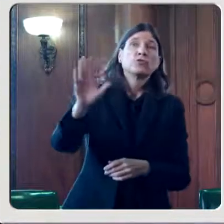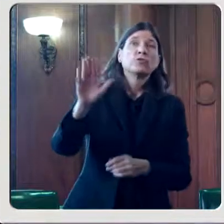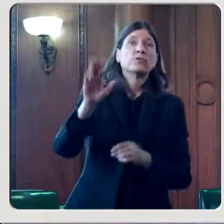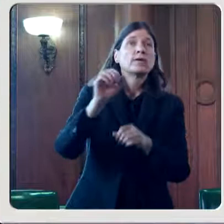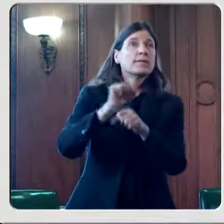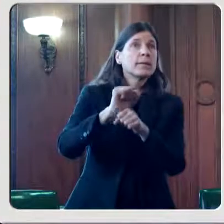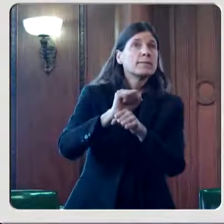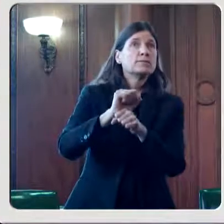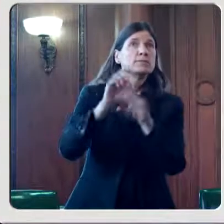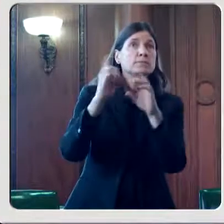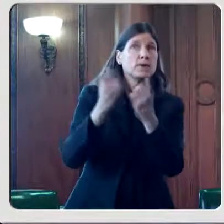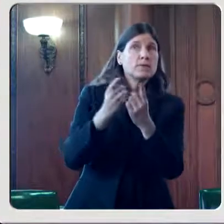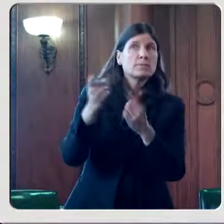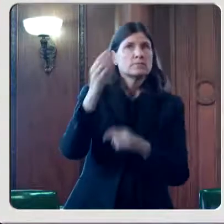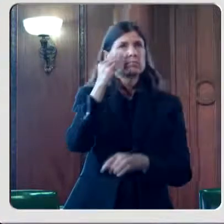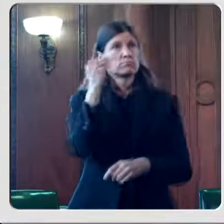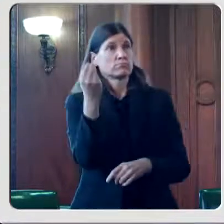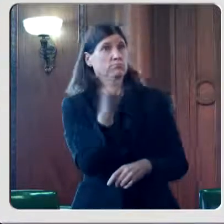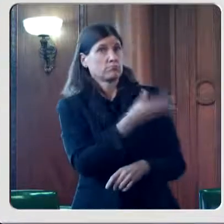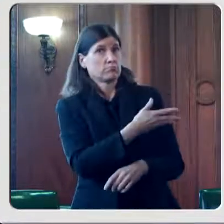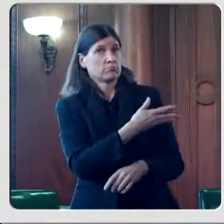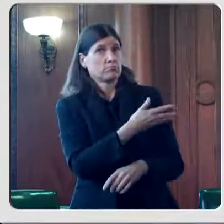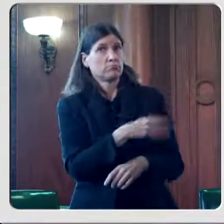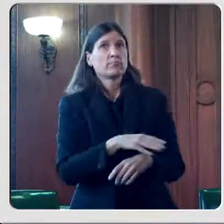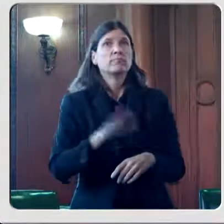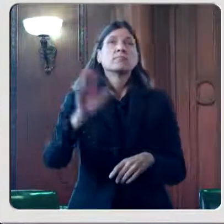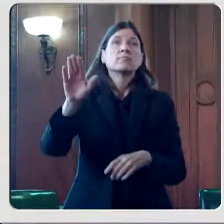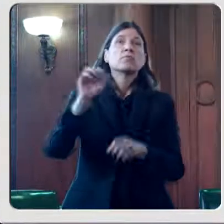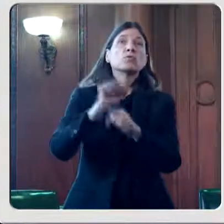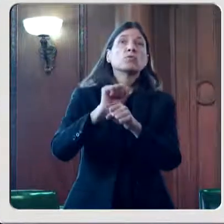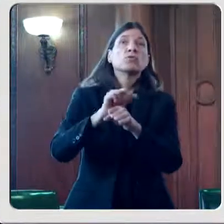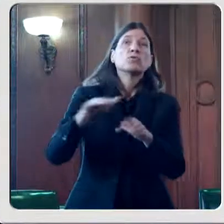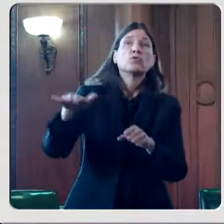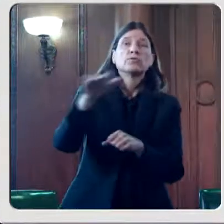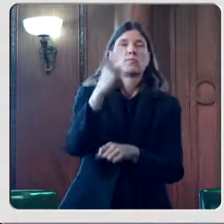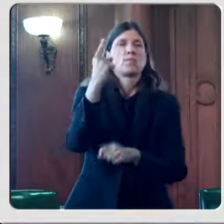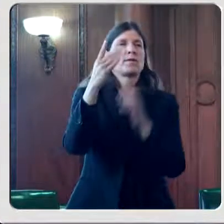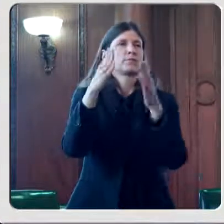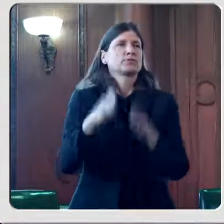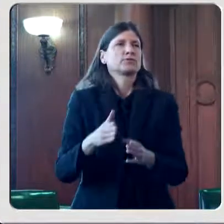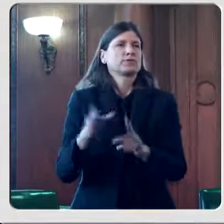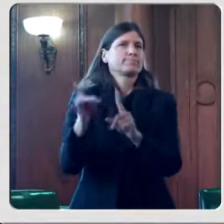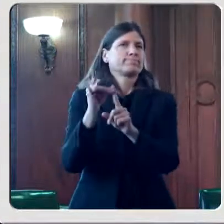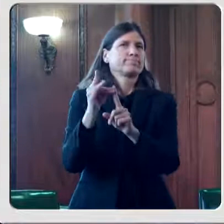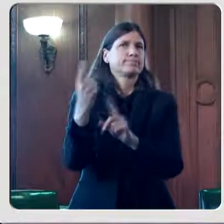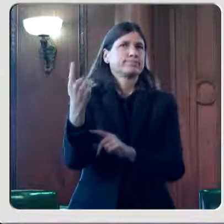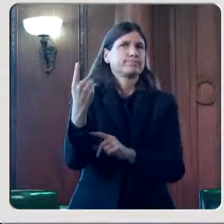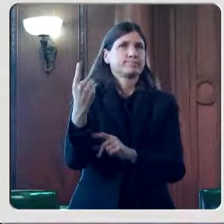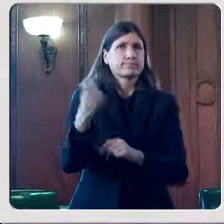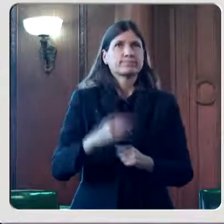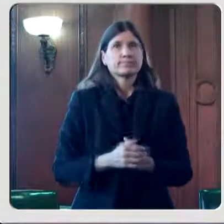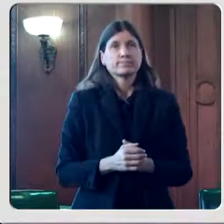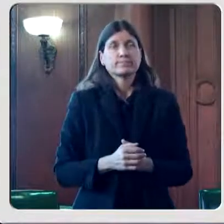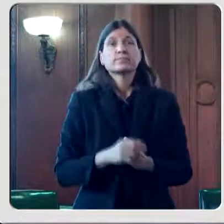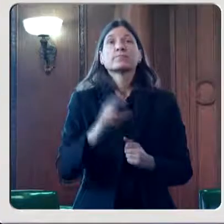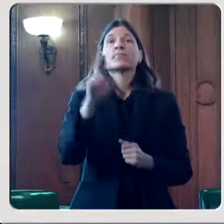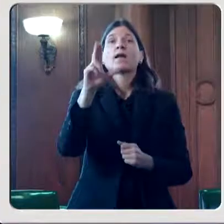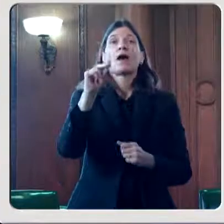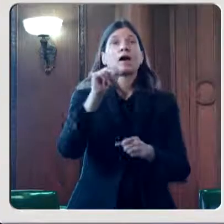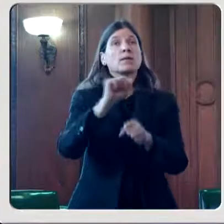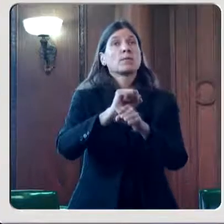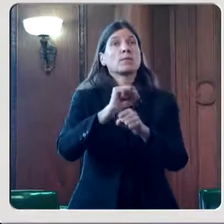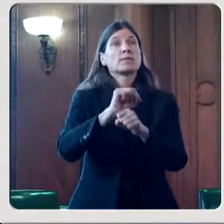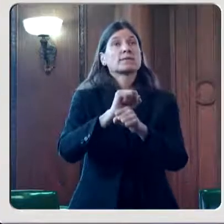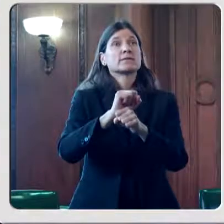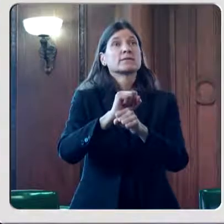with COVID. Attorney Mahoney updated the U.S. unemployment rate has declined from 6.7